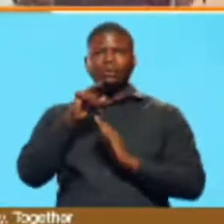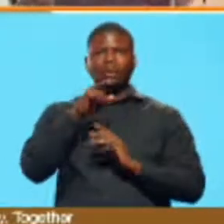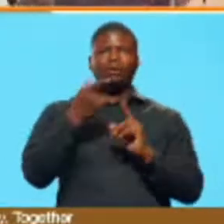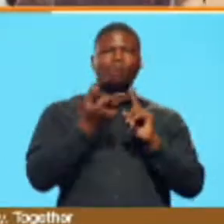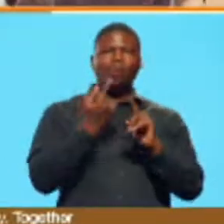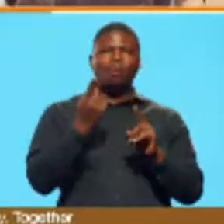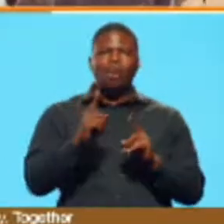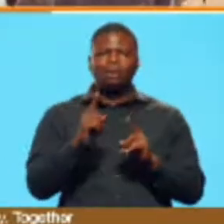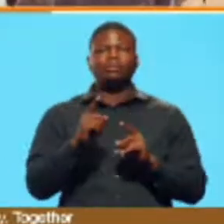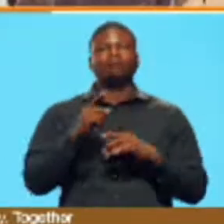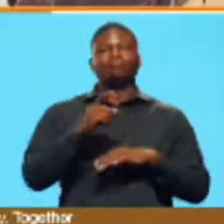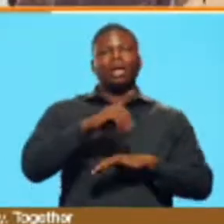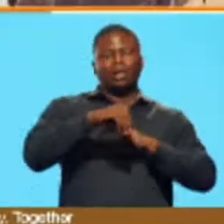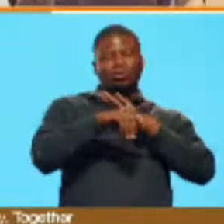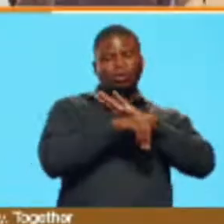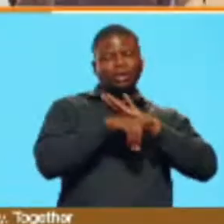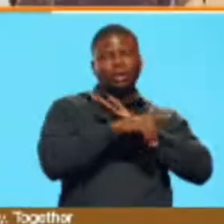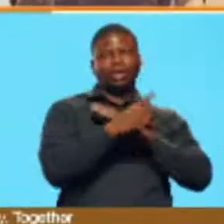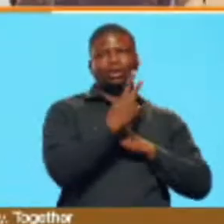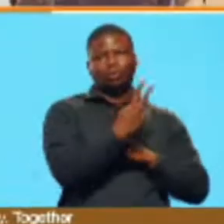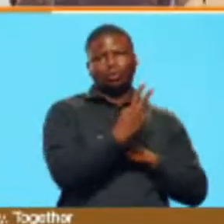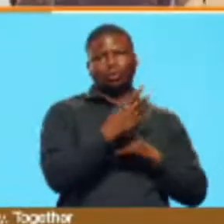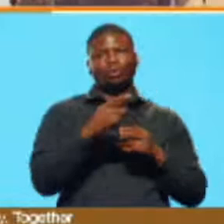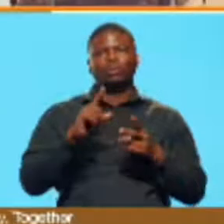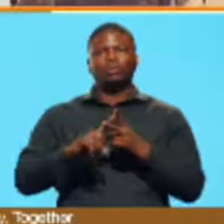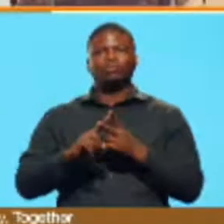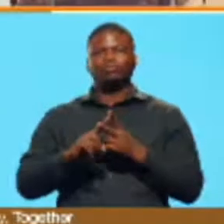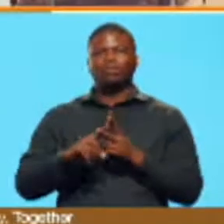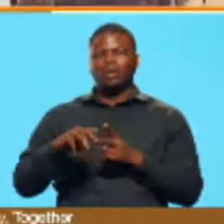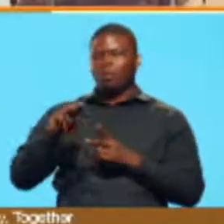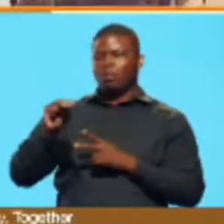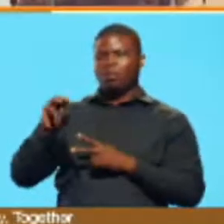districts. eThekwini district and Umkhanyakude.